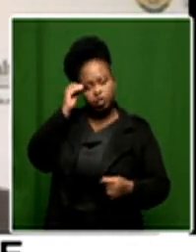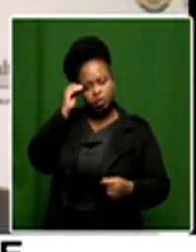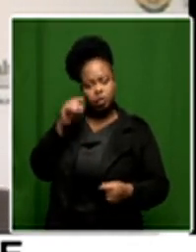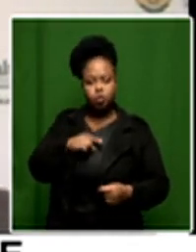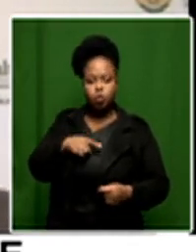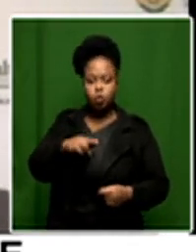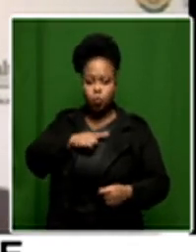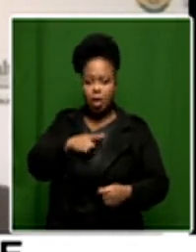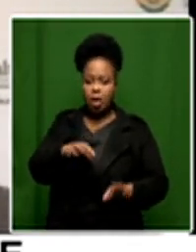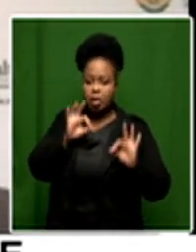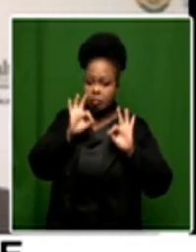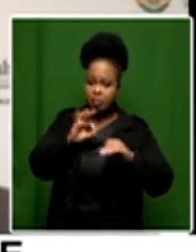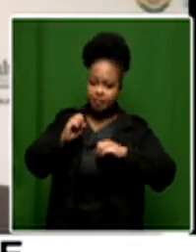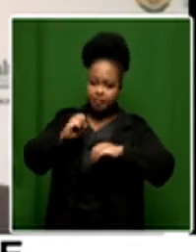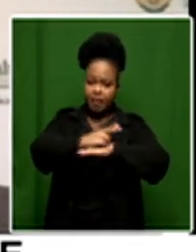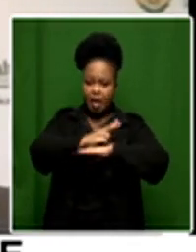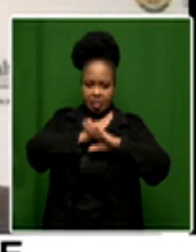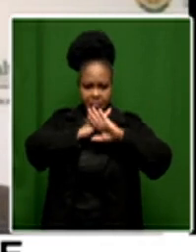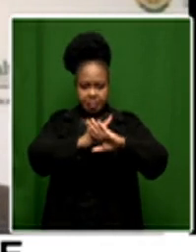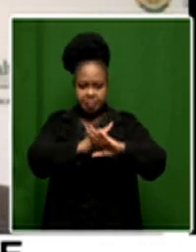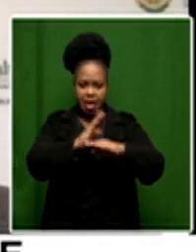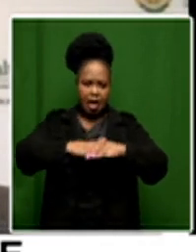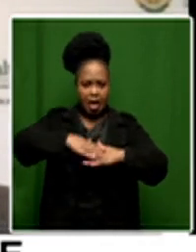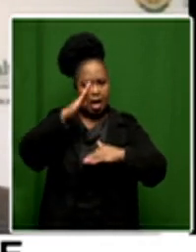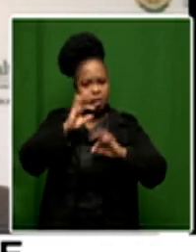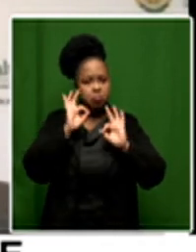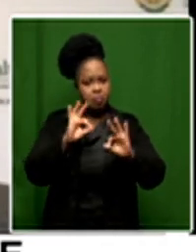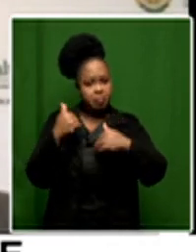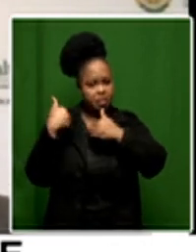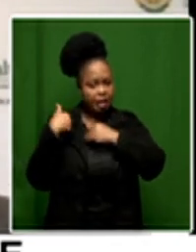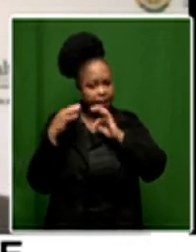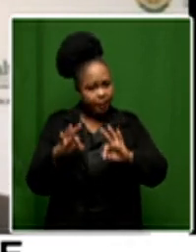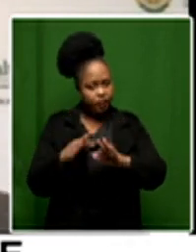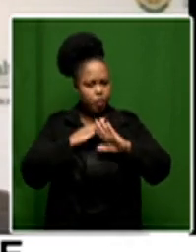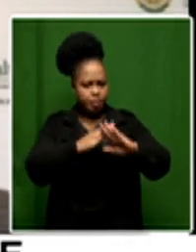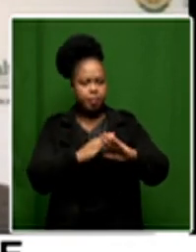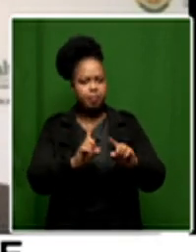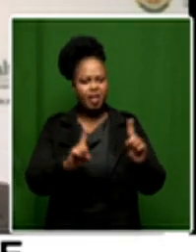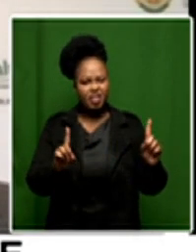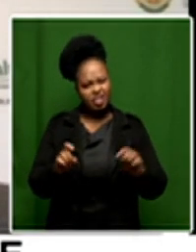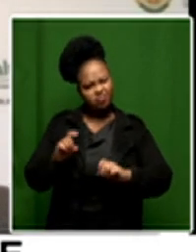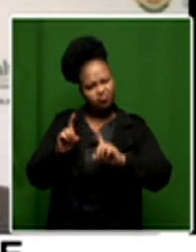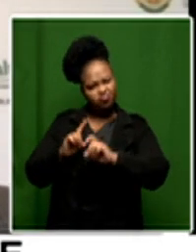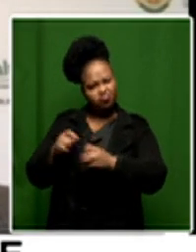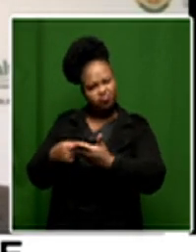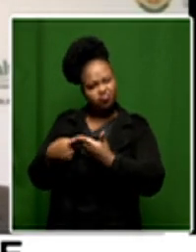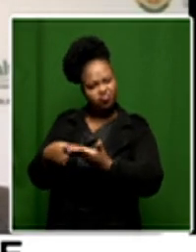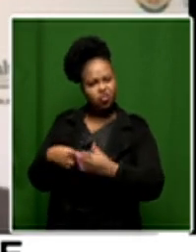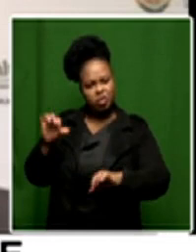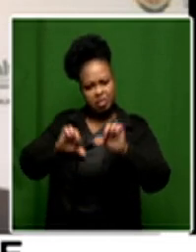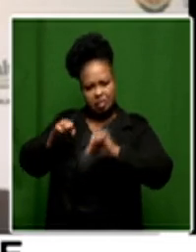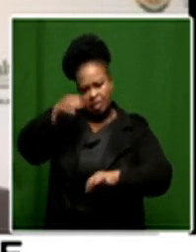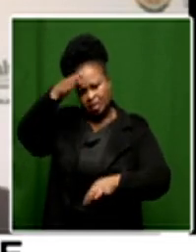high efficacy rate and so on. But somewhere along the line, a debate arose with our scientists that they use